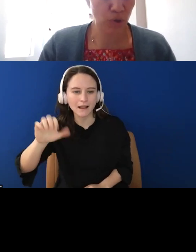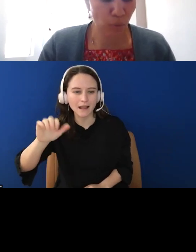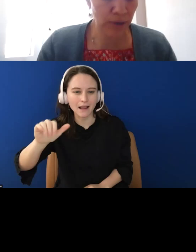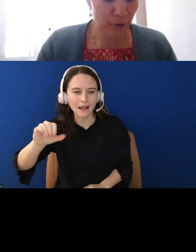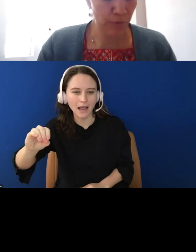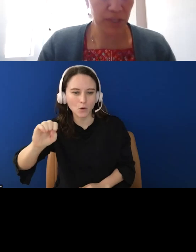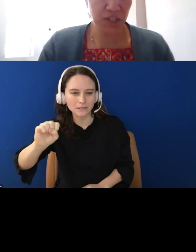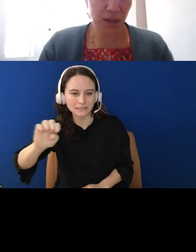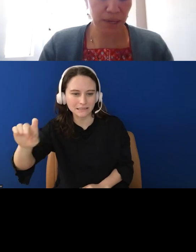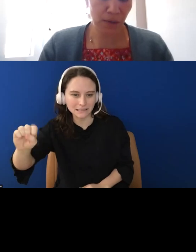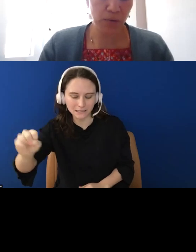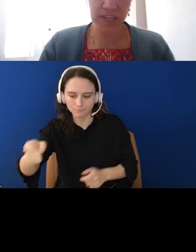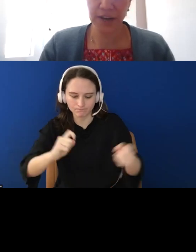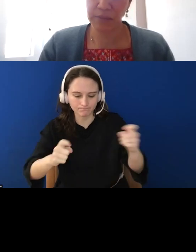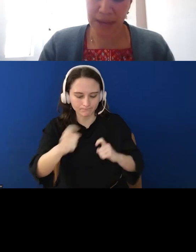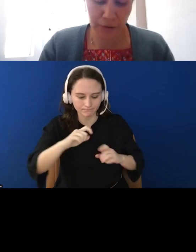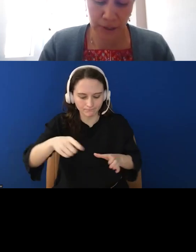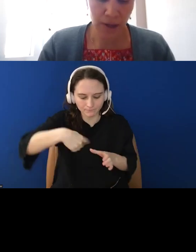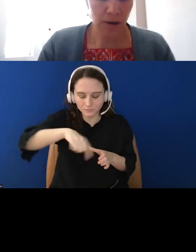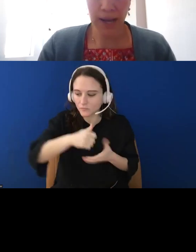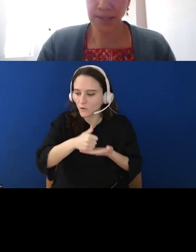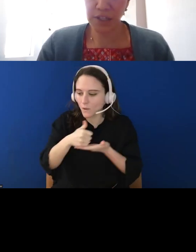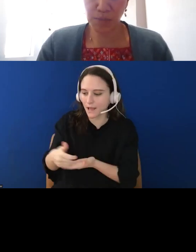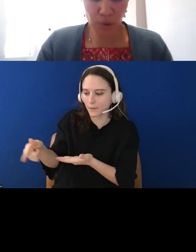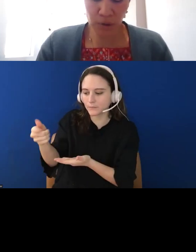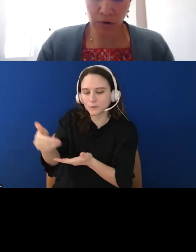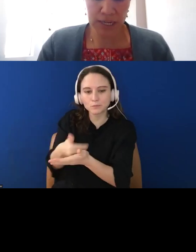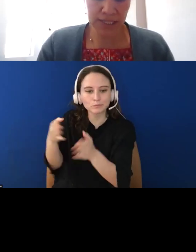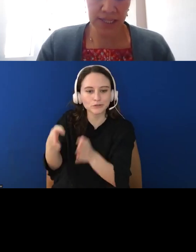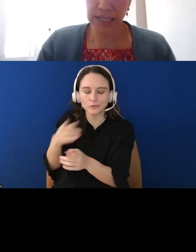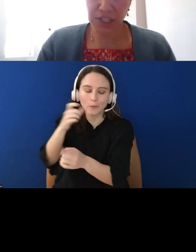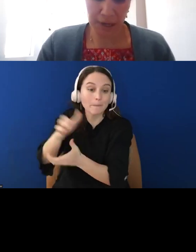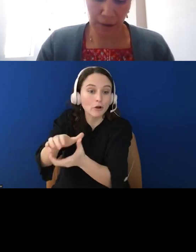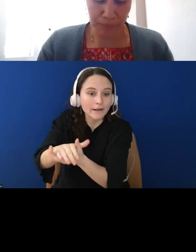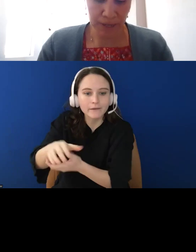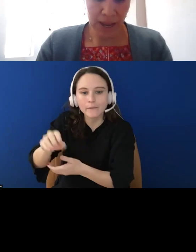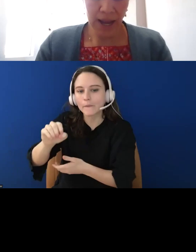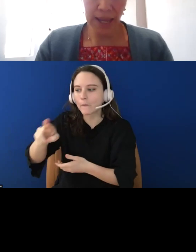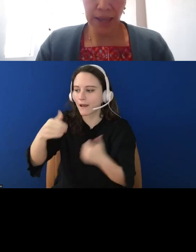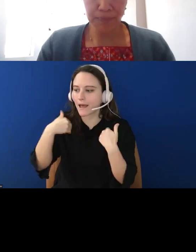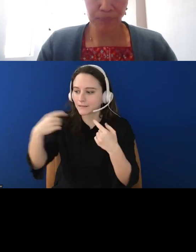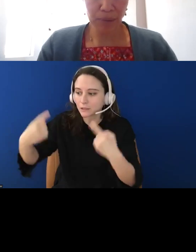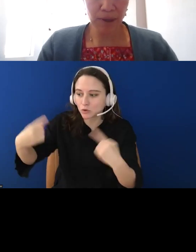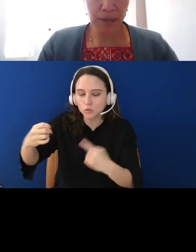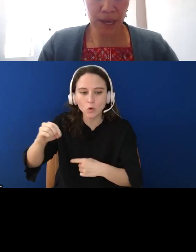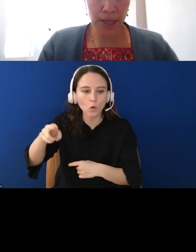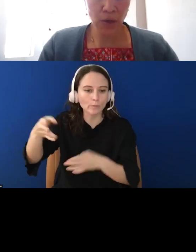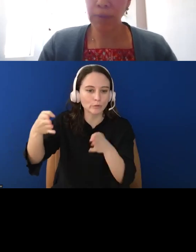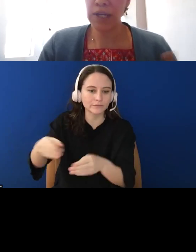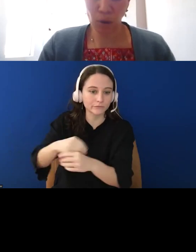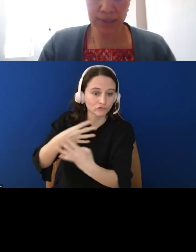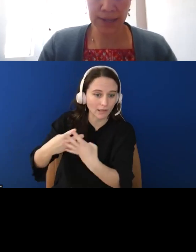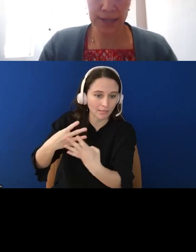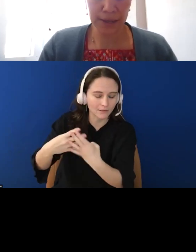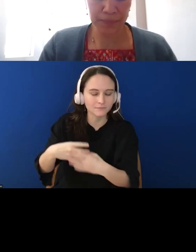or someone from the chinamit who is getting married, has a dispute, or is in jail. Maybe you